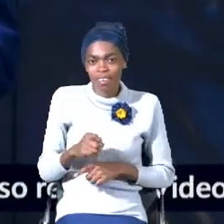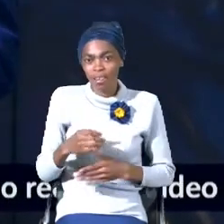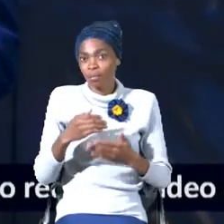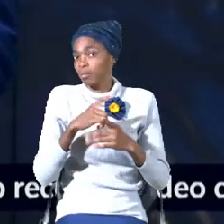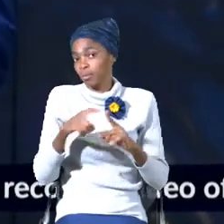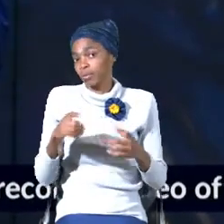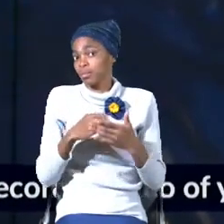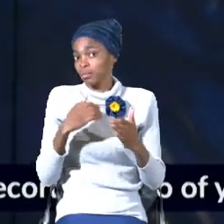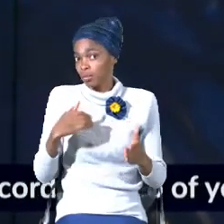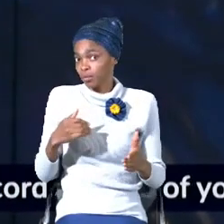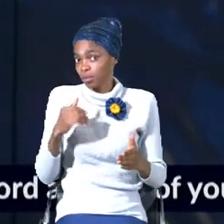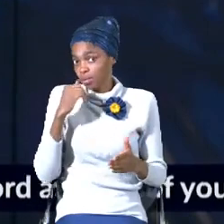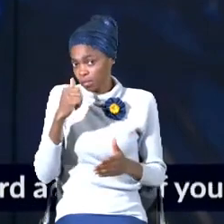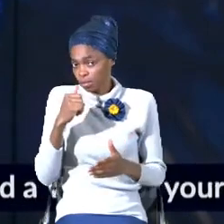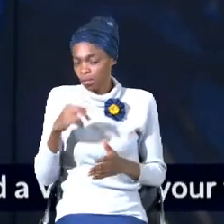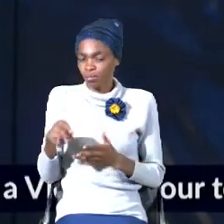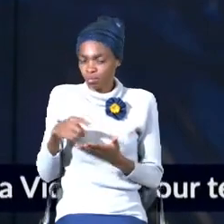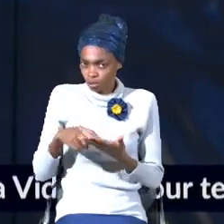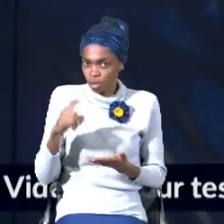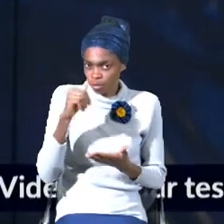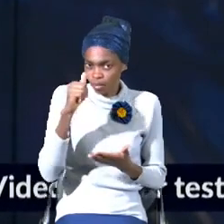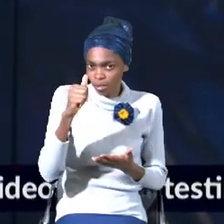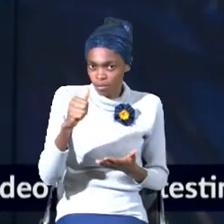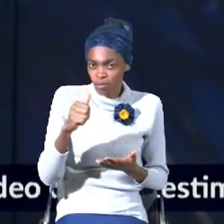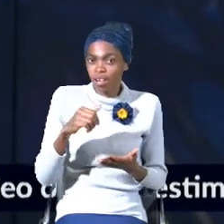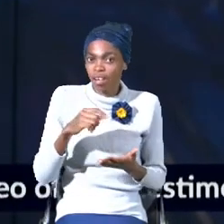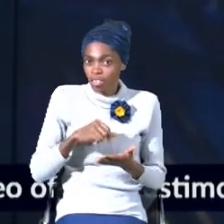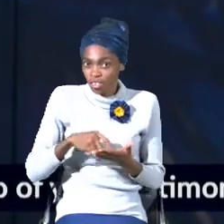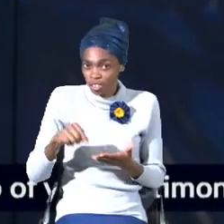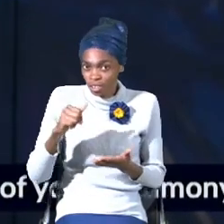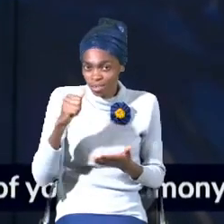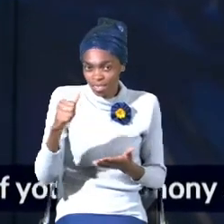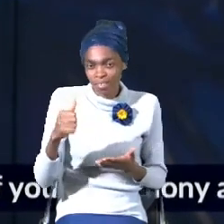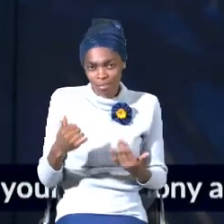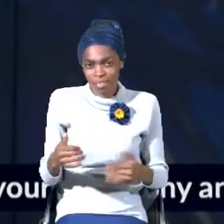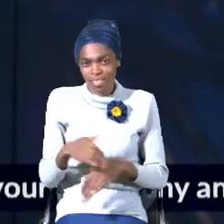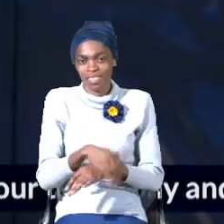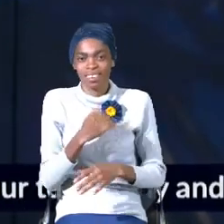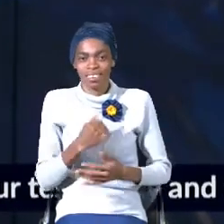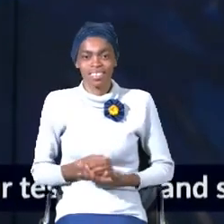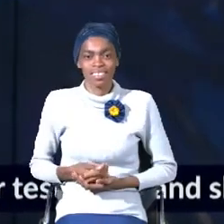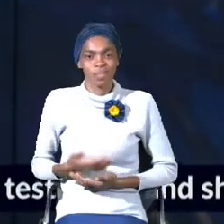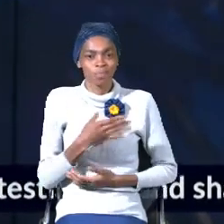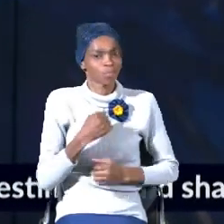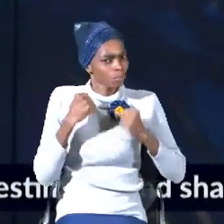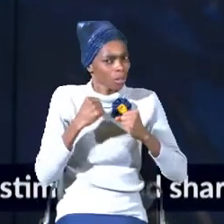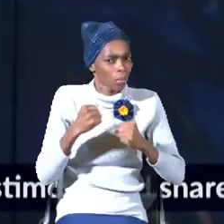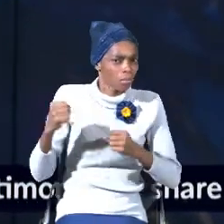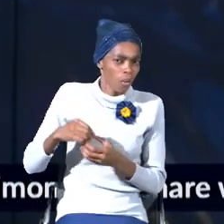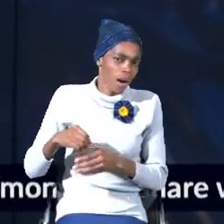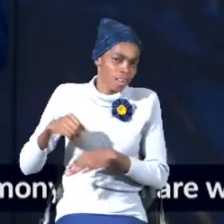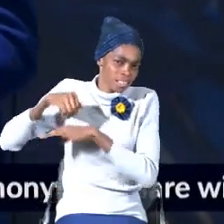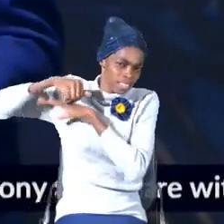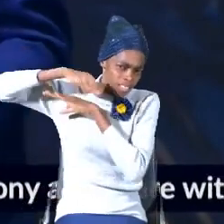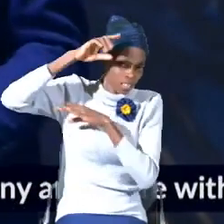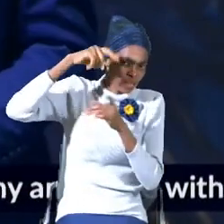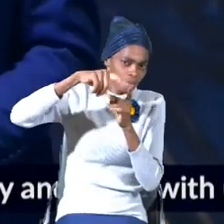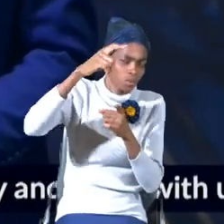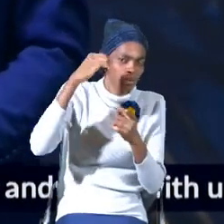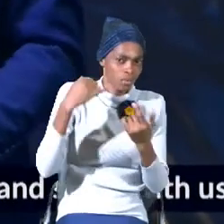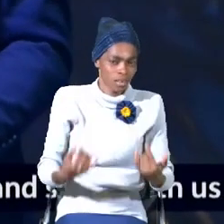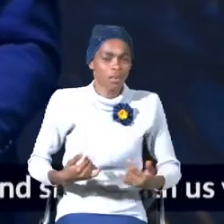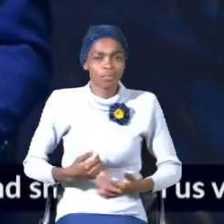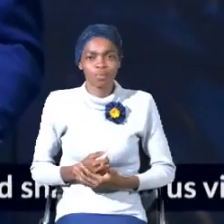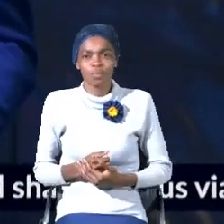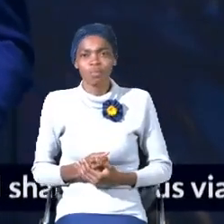yourself tonight. There is a miracle deposited in you already. There is a miracle deposited in you already.